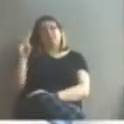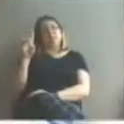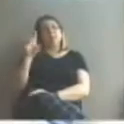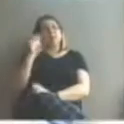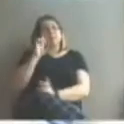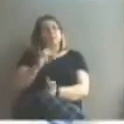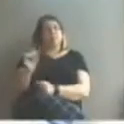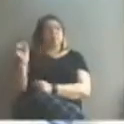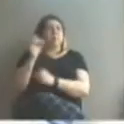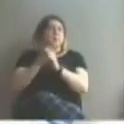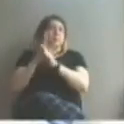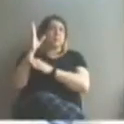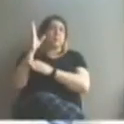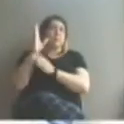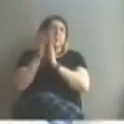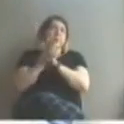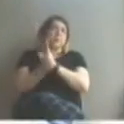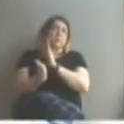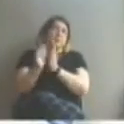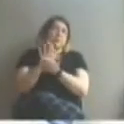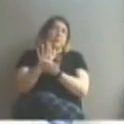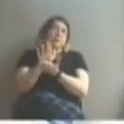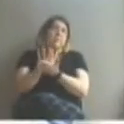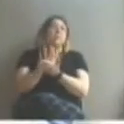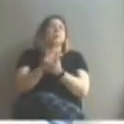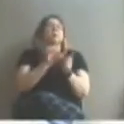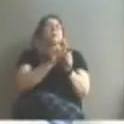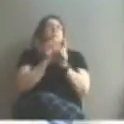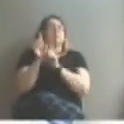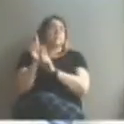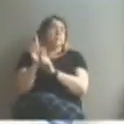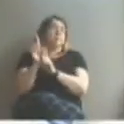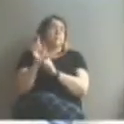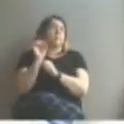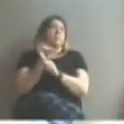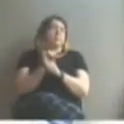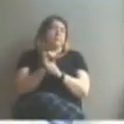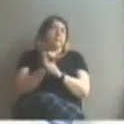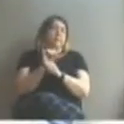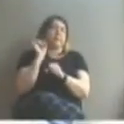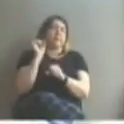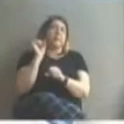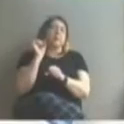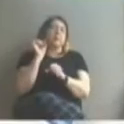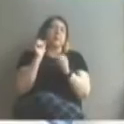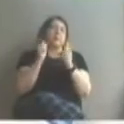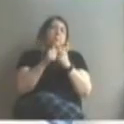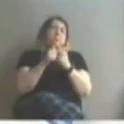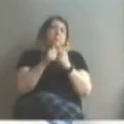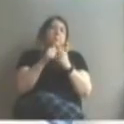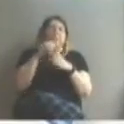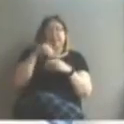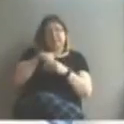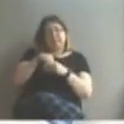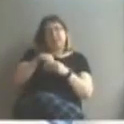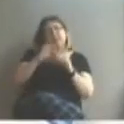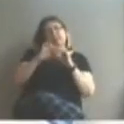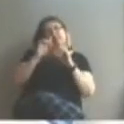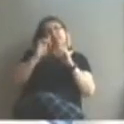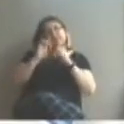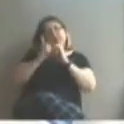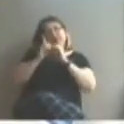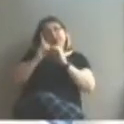and career talent academies, but also is working within the